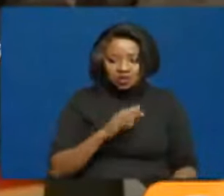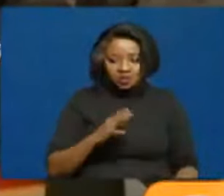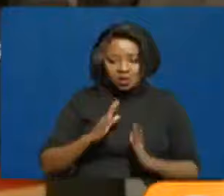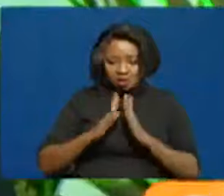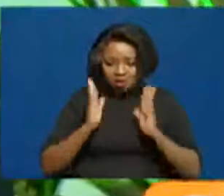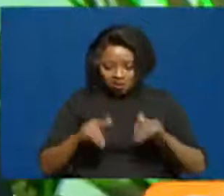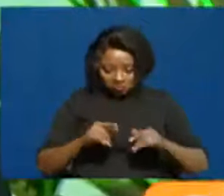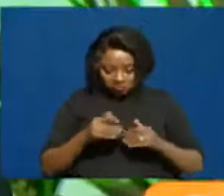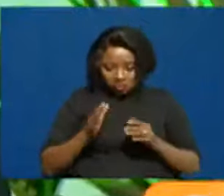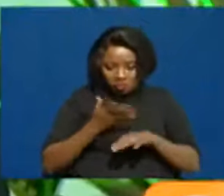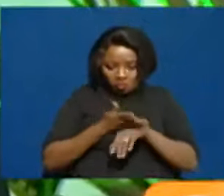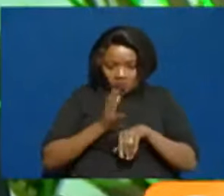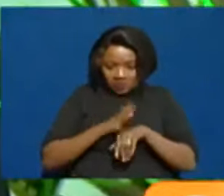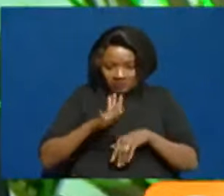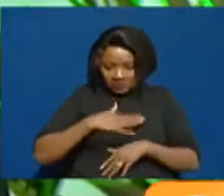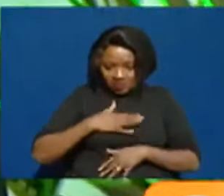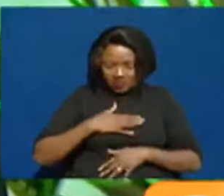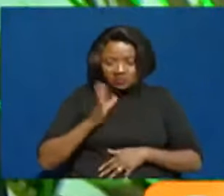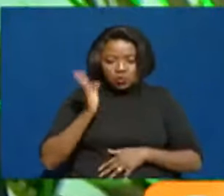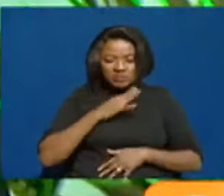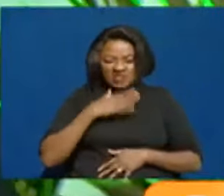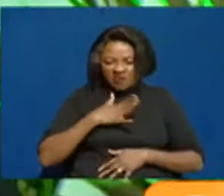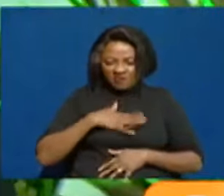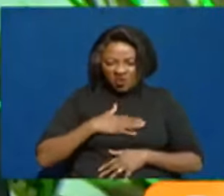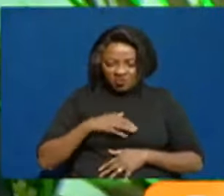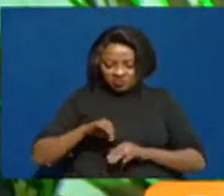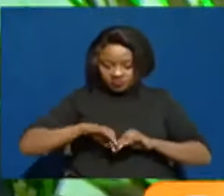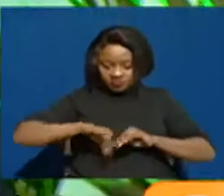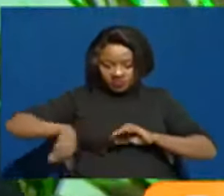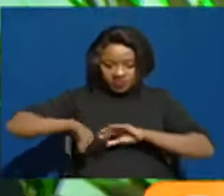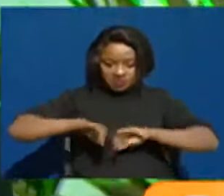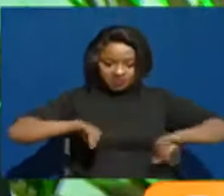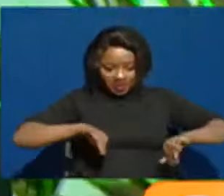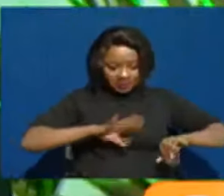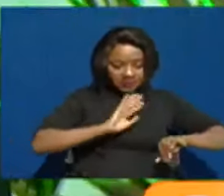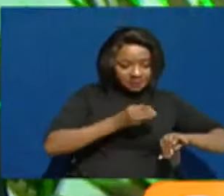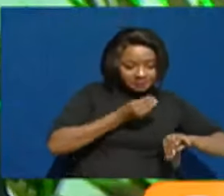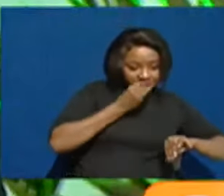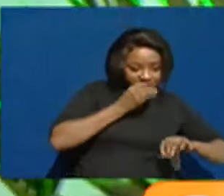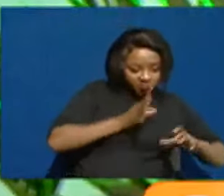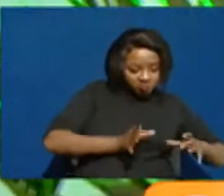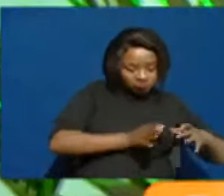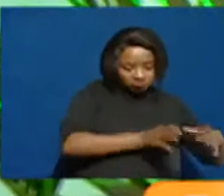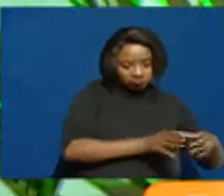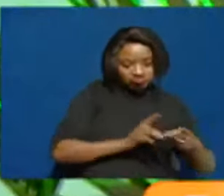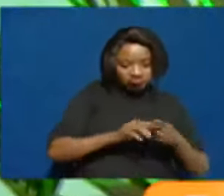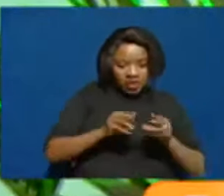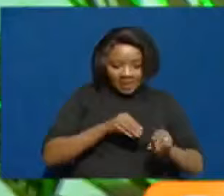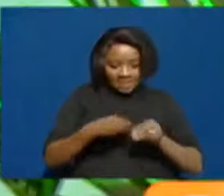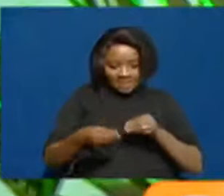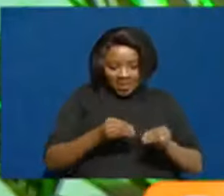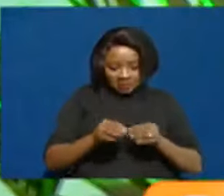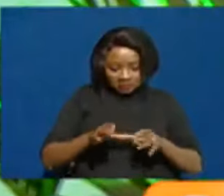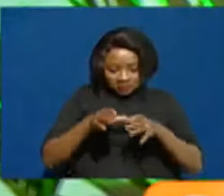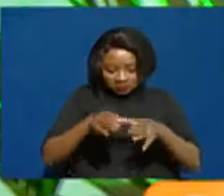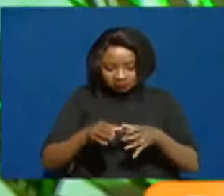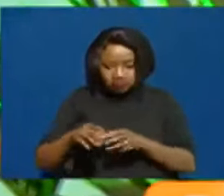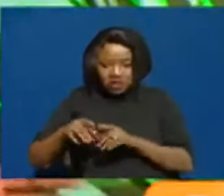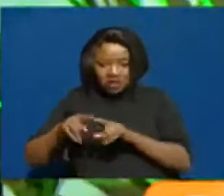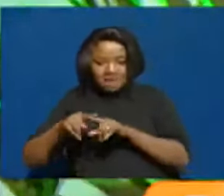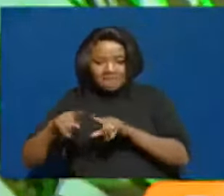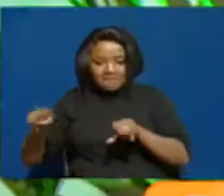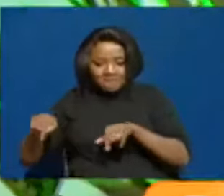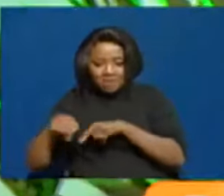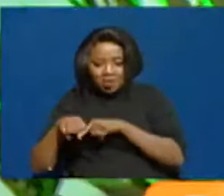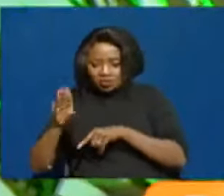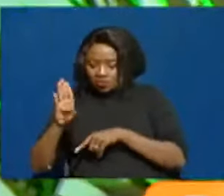level segregated. Yeah. Into organic, inorganic, into all the various types, which we are